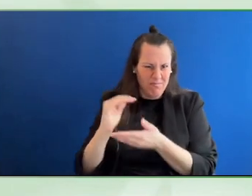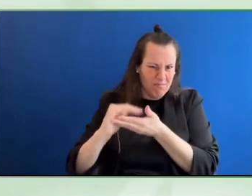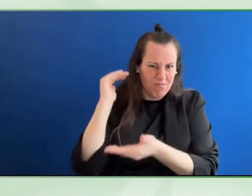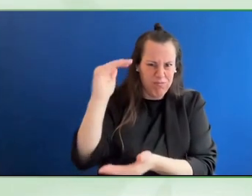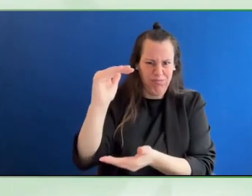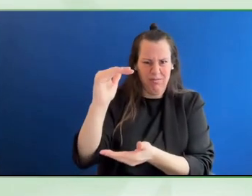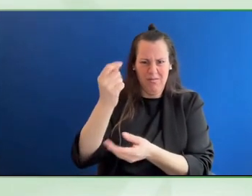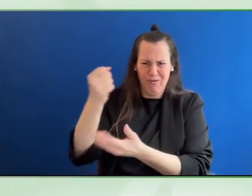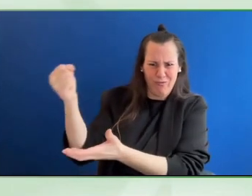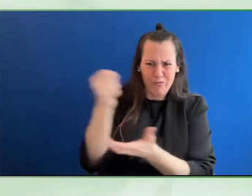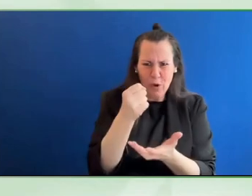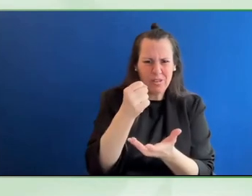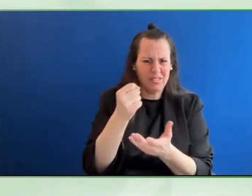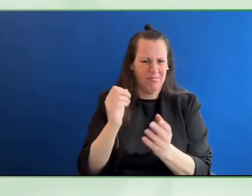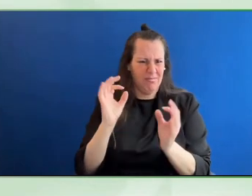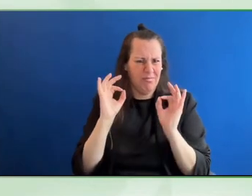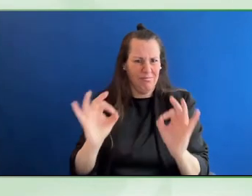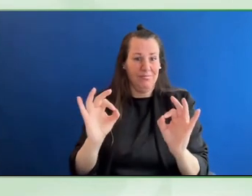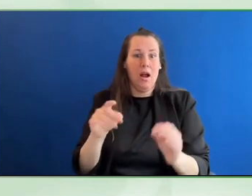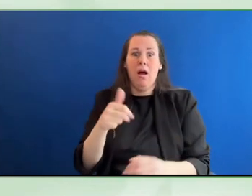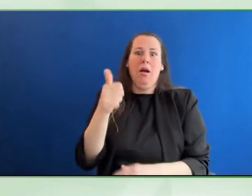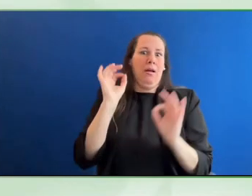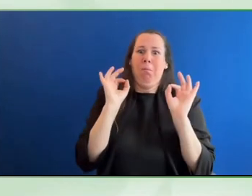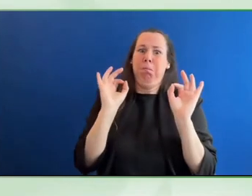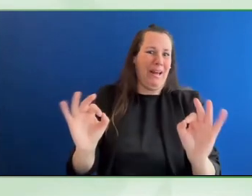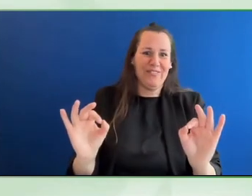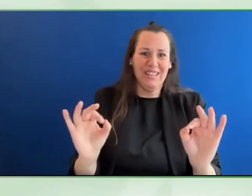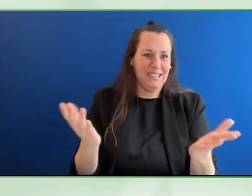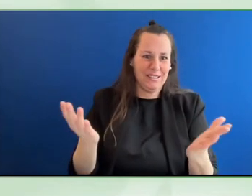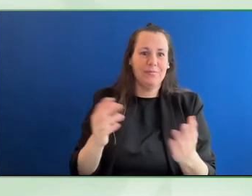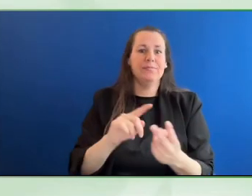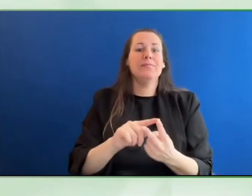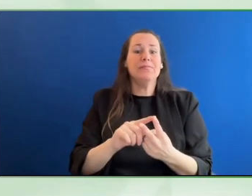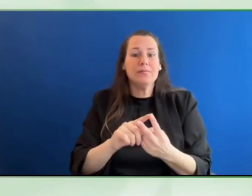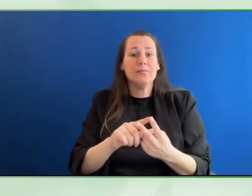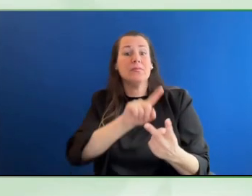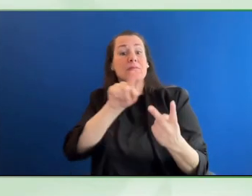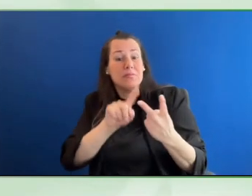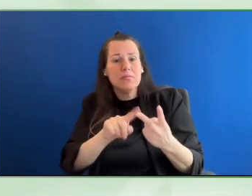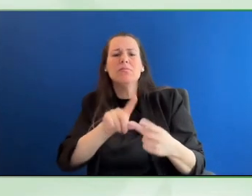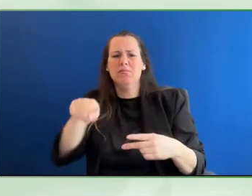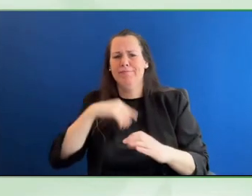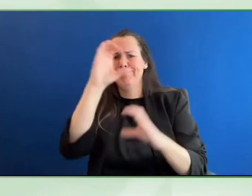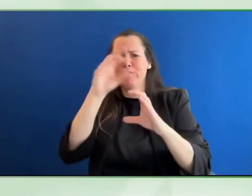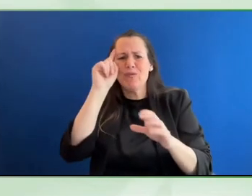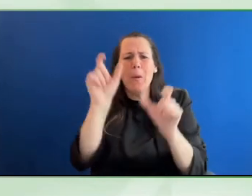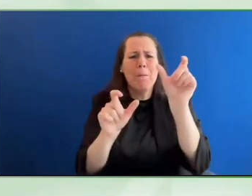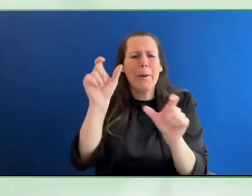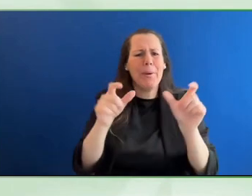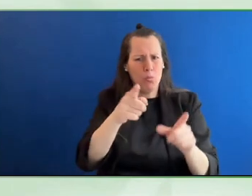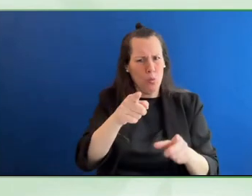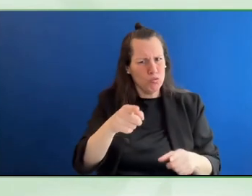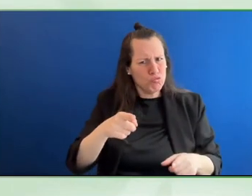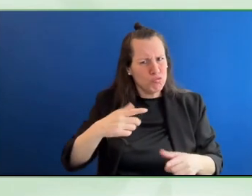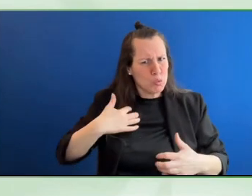able to access and use technology even if they have a disability and need assistive technologies. There are a lot of assistive technologies that are